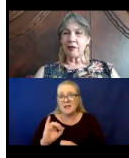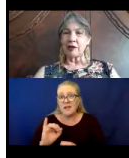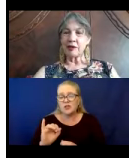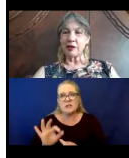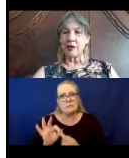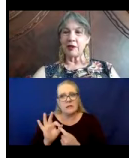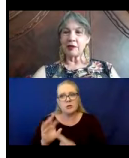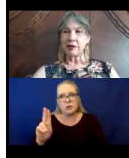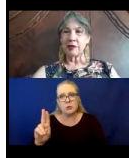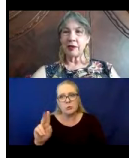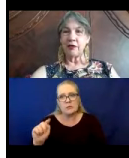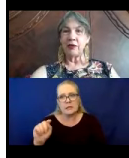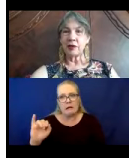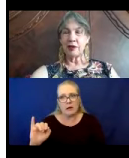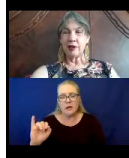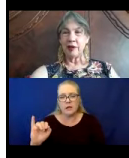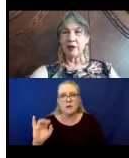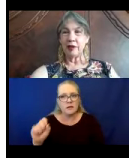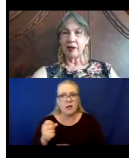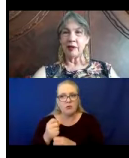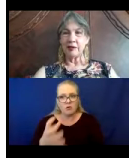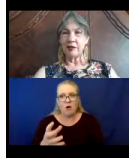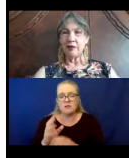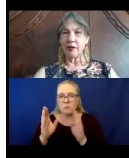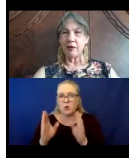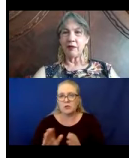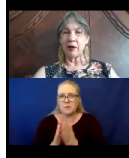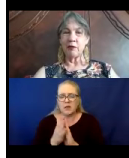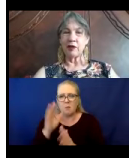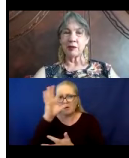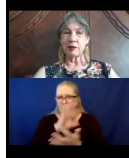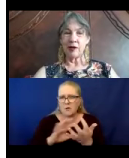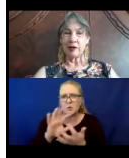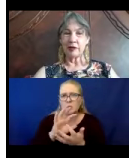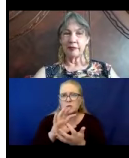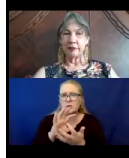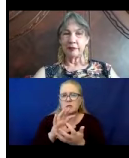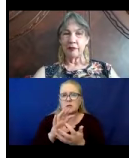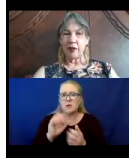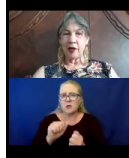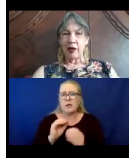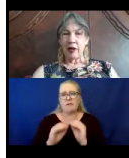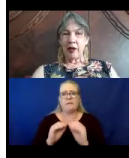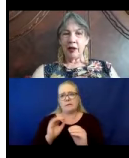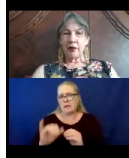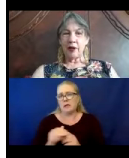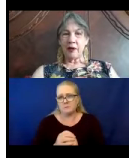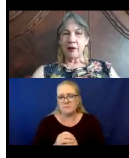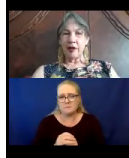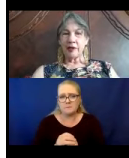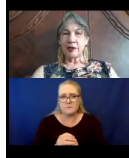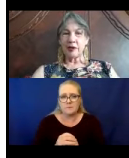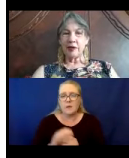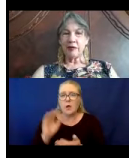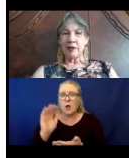tract infections, can cause confusion, and that's a very reversible cause. Low